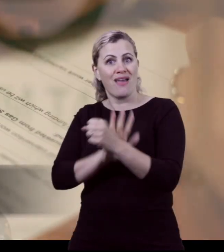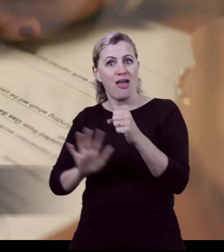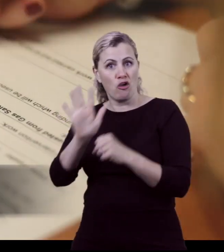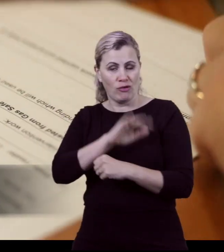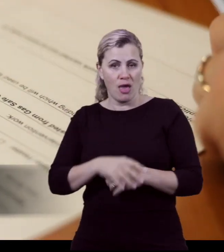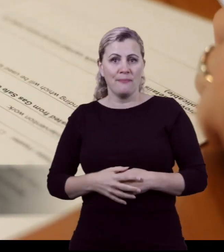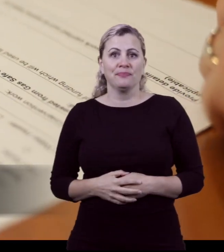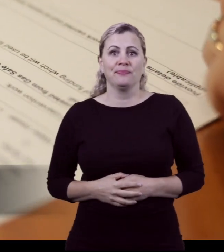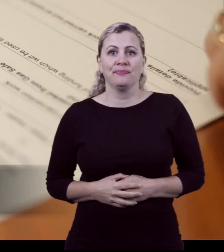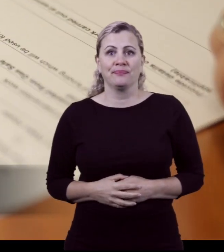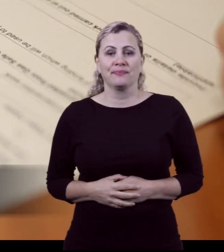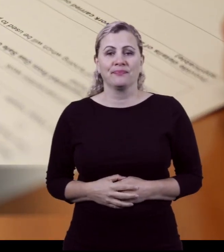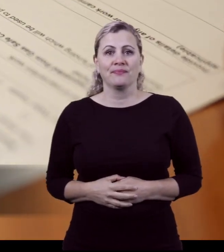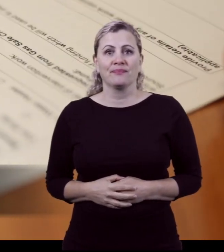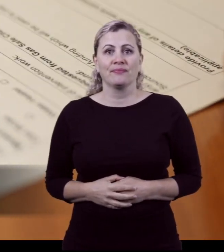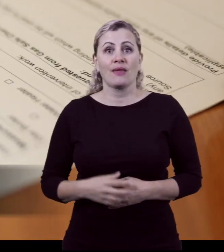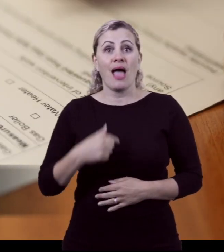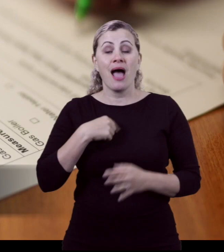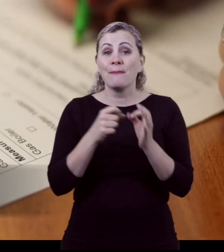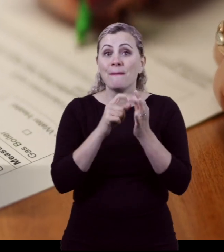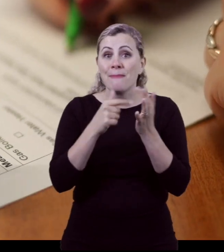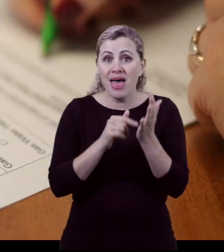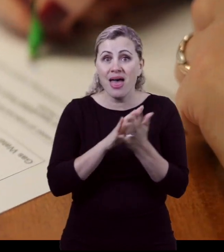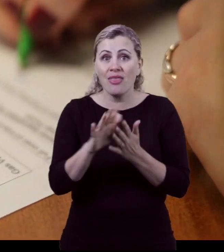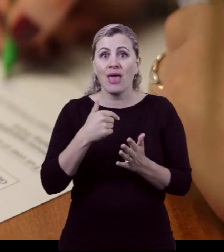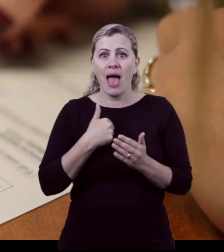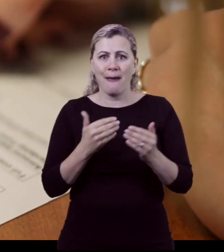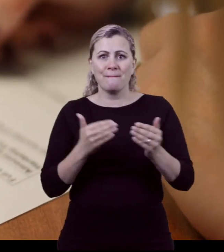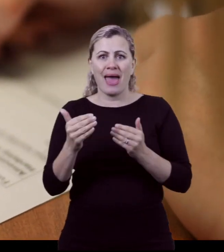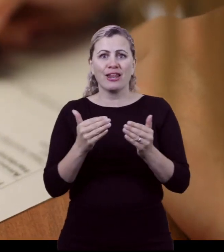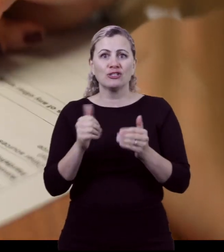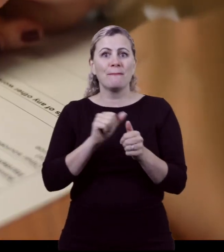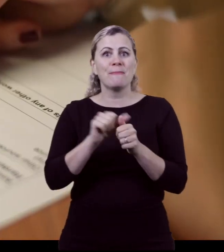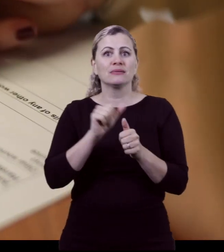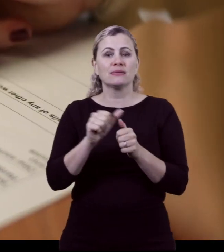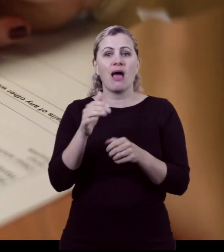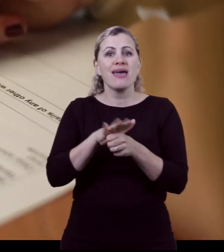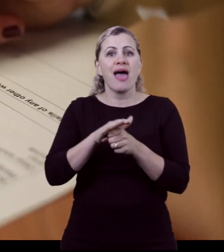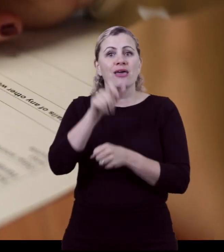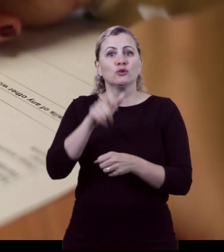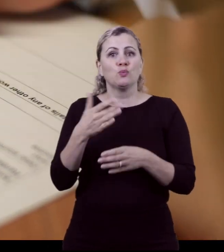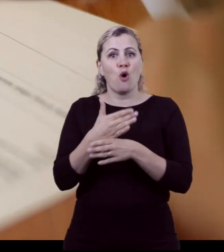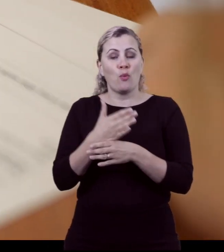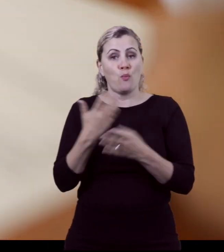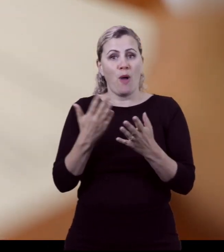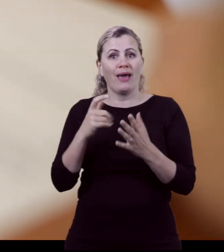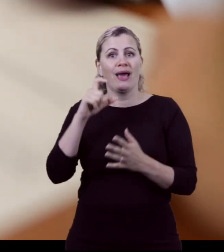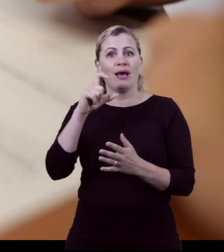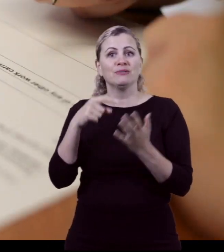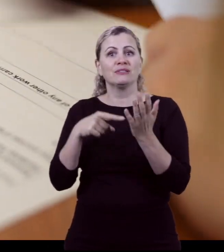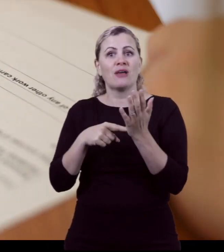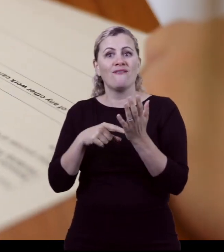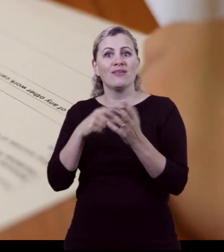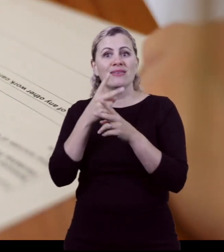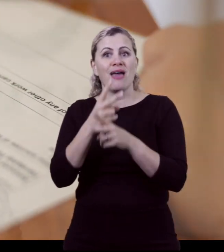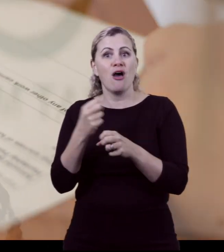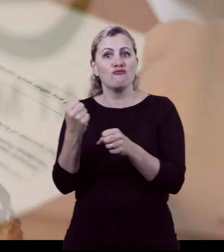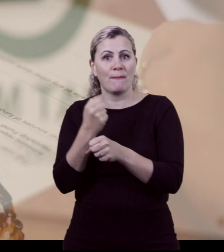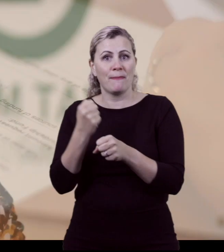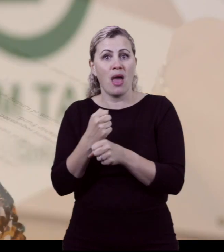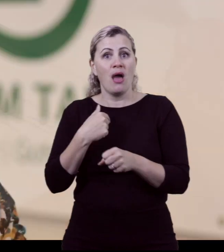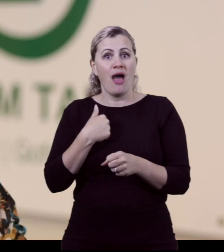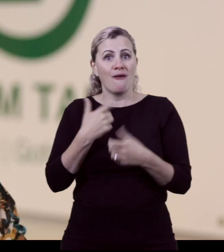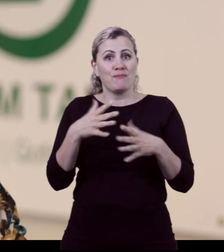of the Managing Better Caseworker for the last 7 years. The role of the Managing Better Caseworker is to visit clients